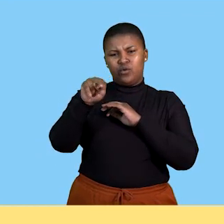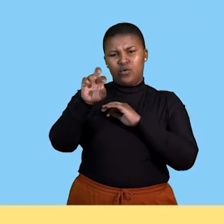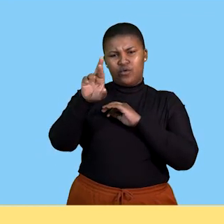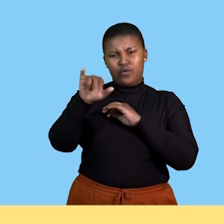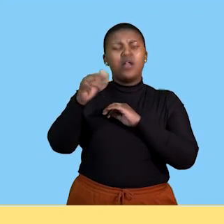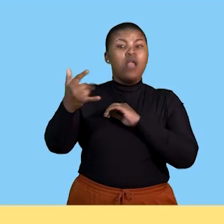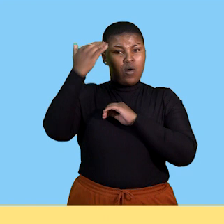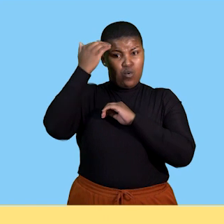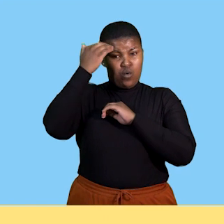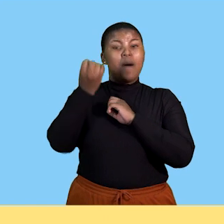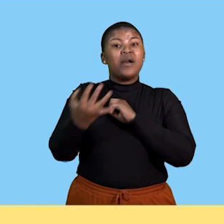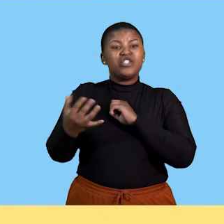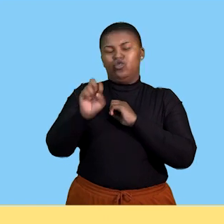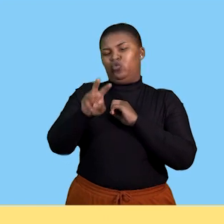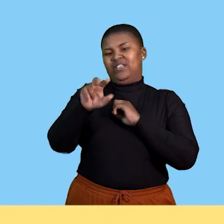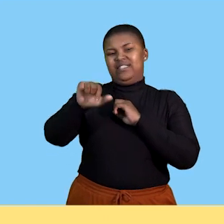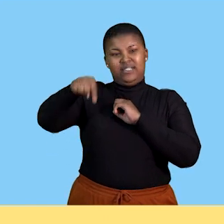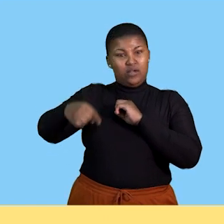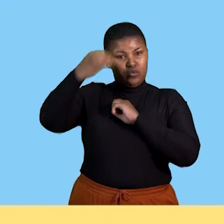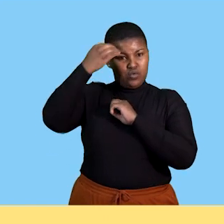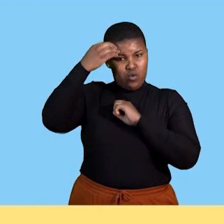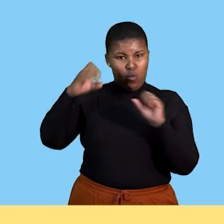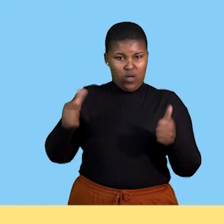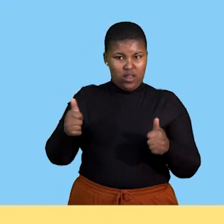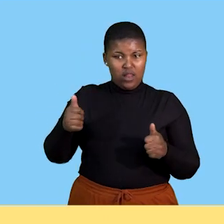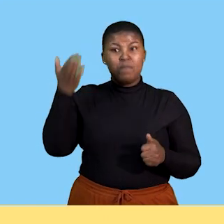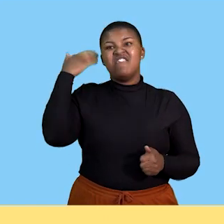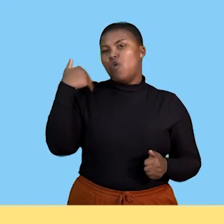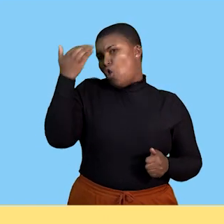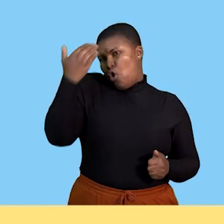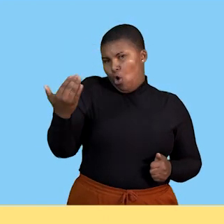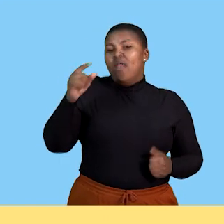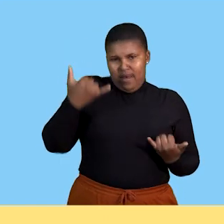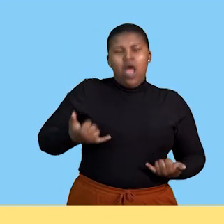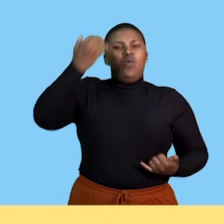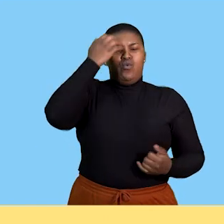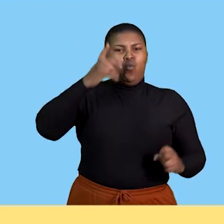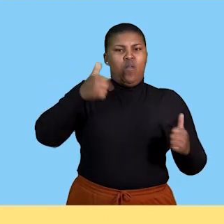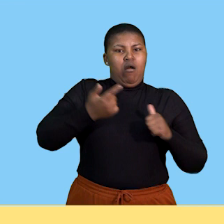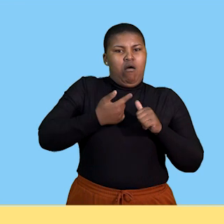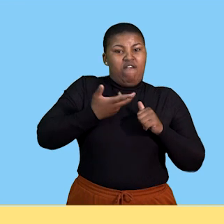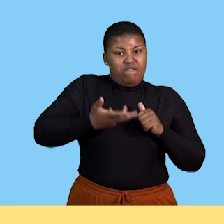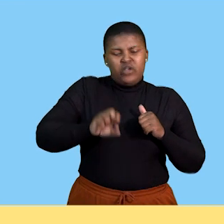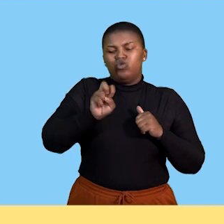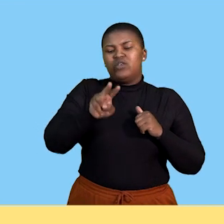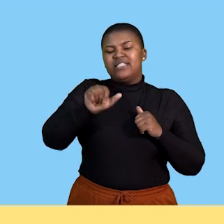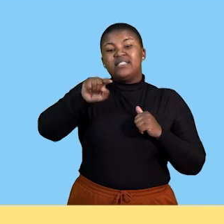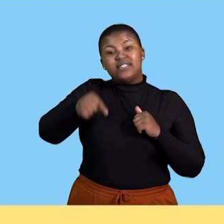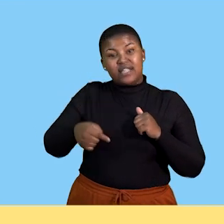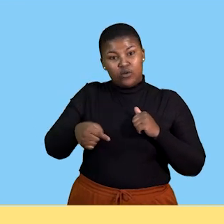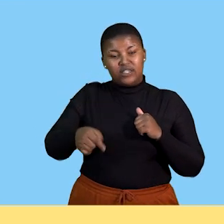know it. Your inventory is how much? 26. This unknown here is 26,000.